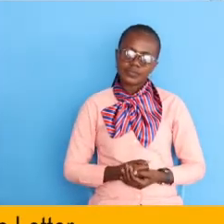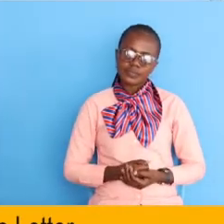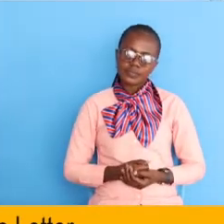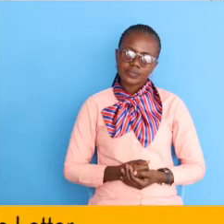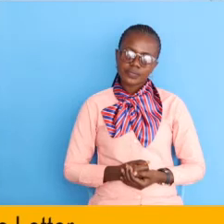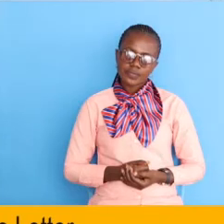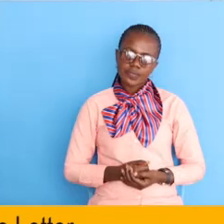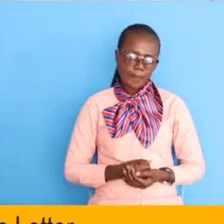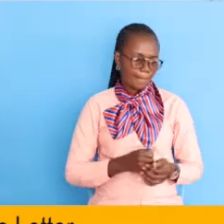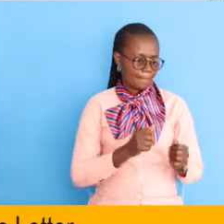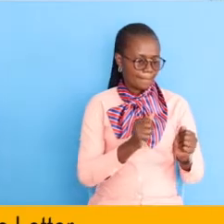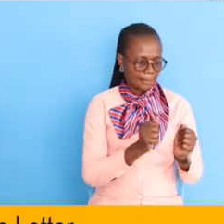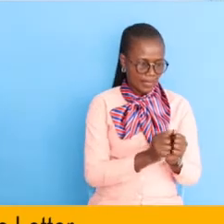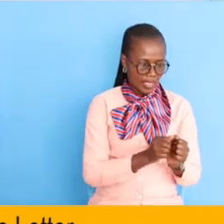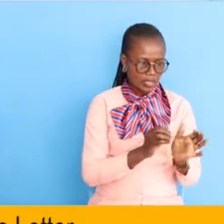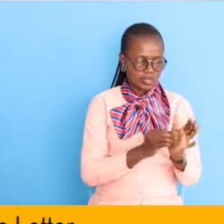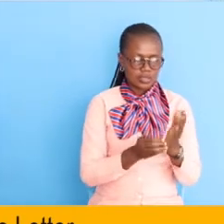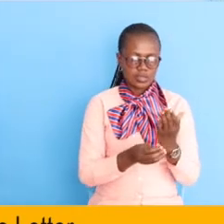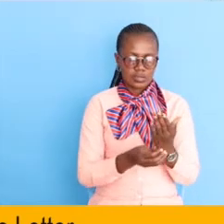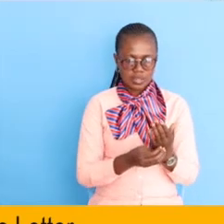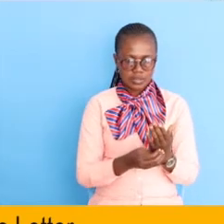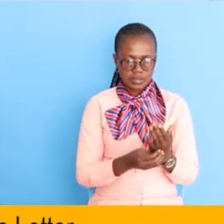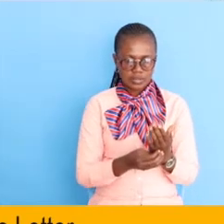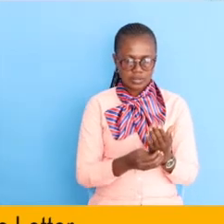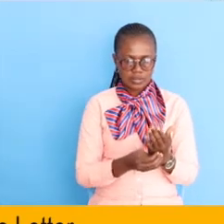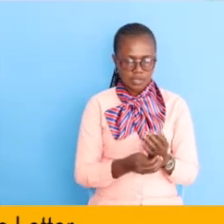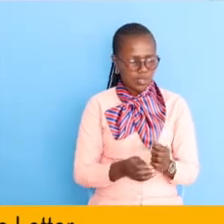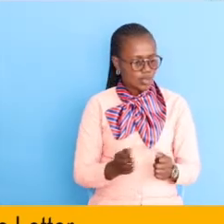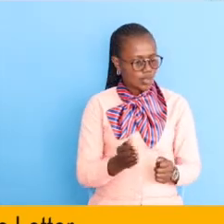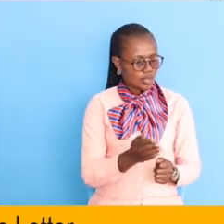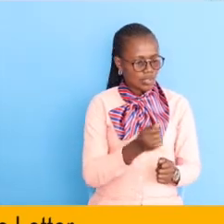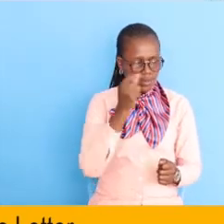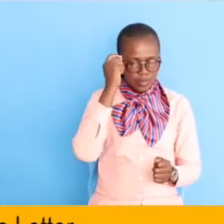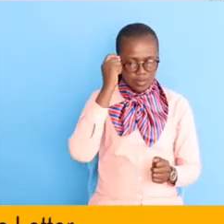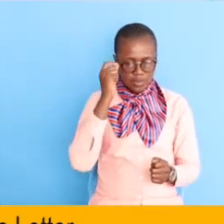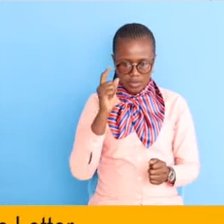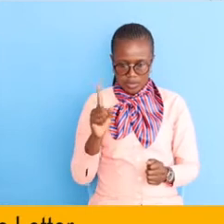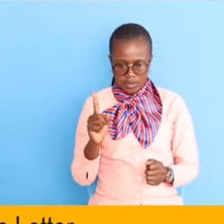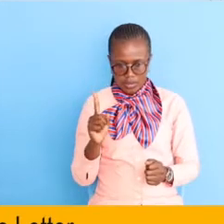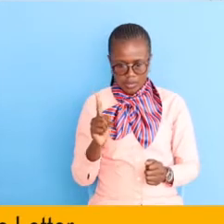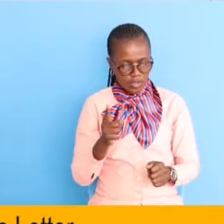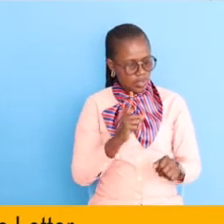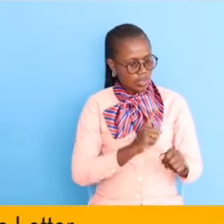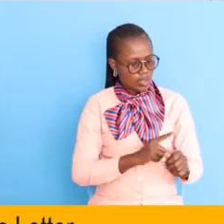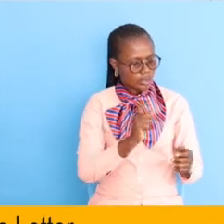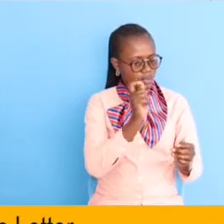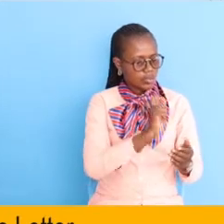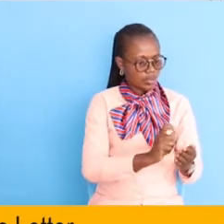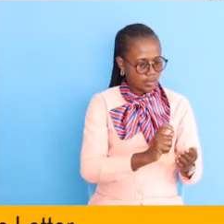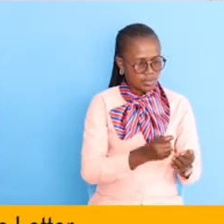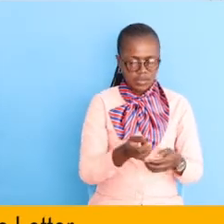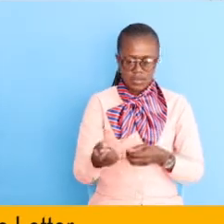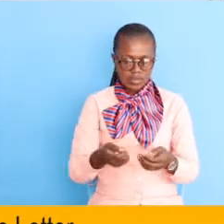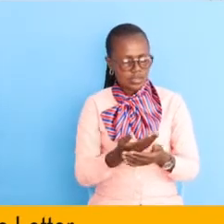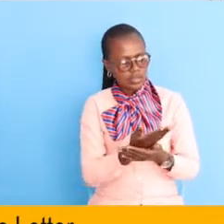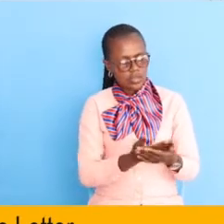What are the things that we need to understand when we want to write a business letter? I'll take you through